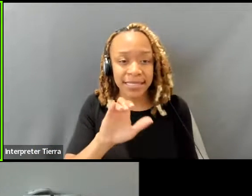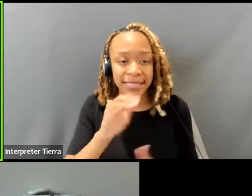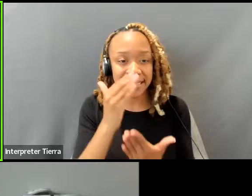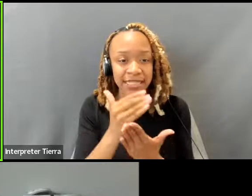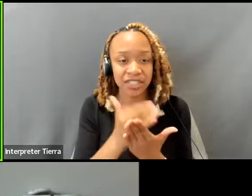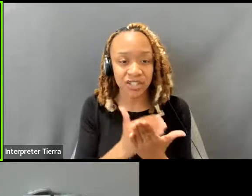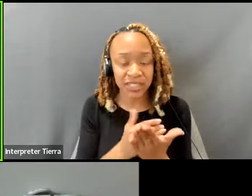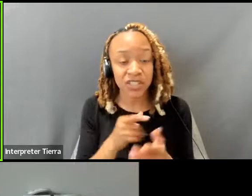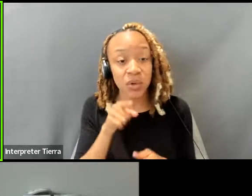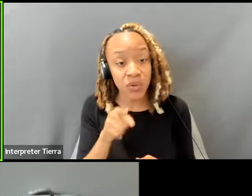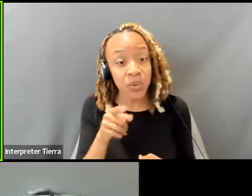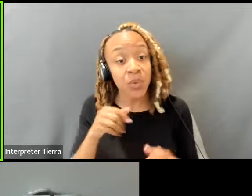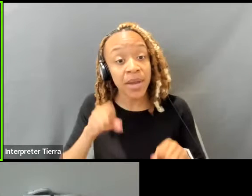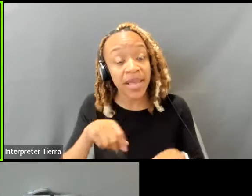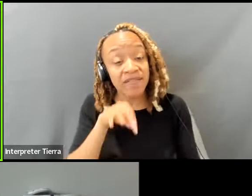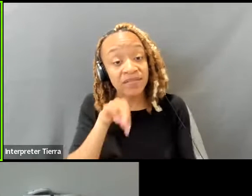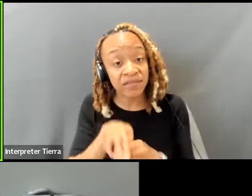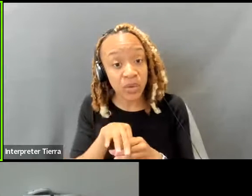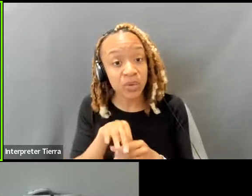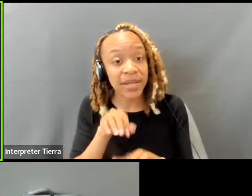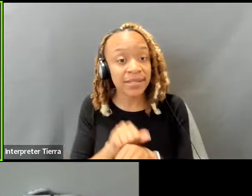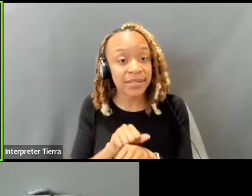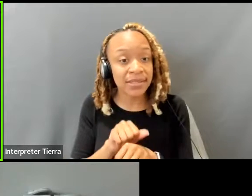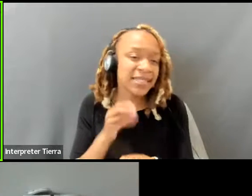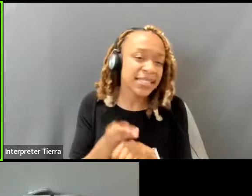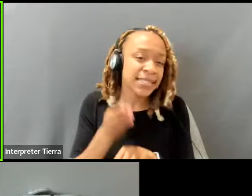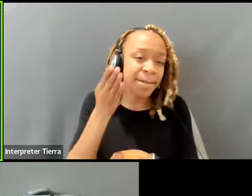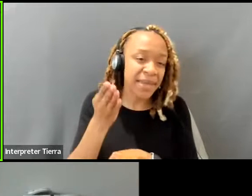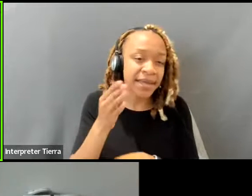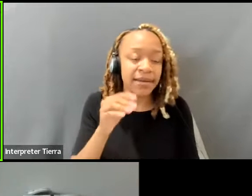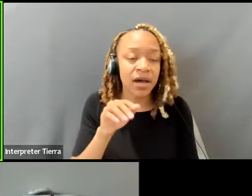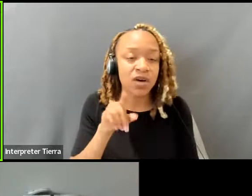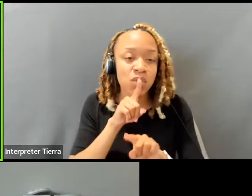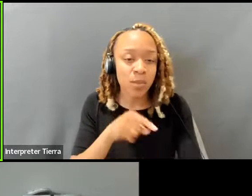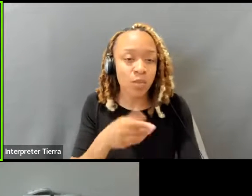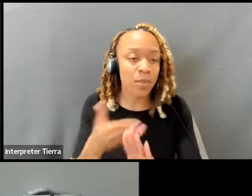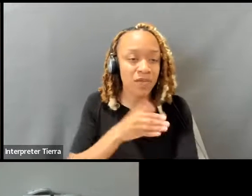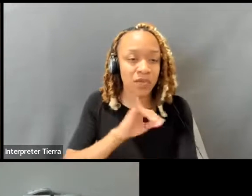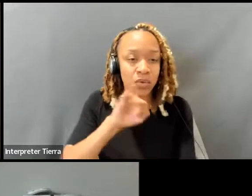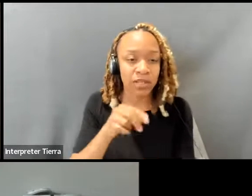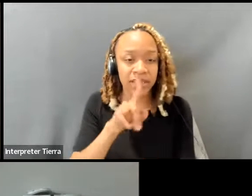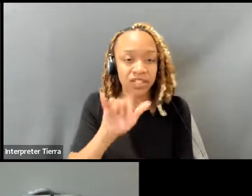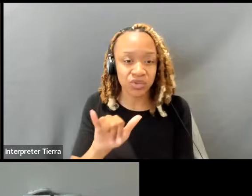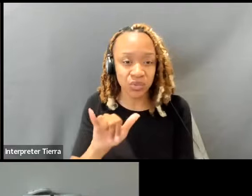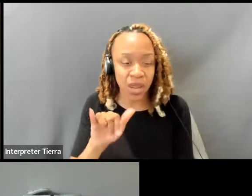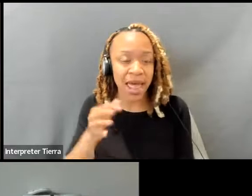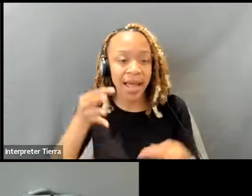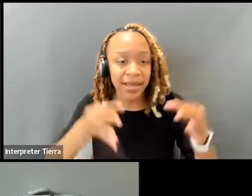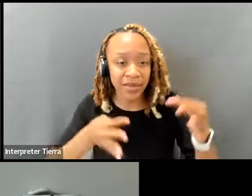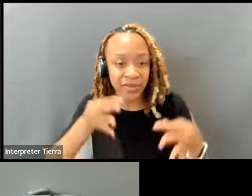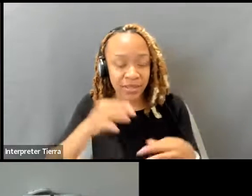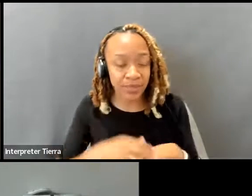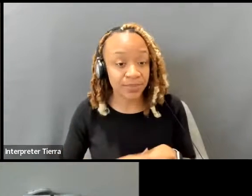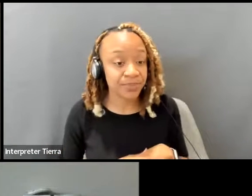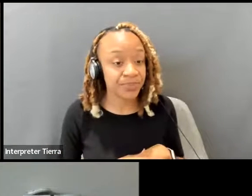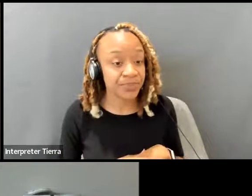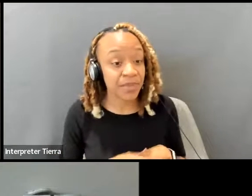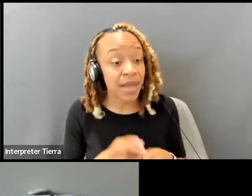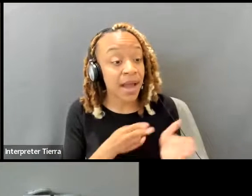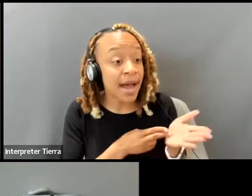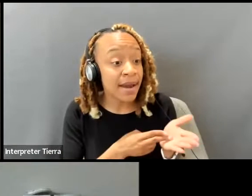in and submit an ANC report prior to their July hearing. I mean, to be honest, I think what I'd request in